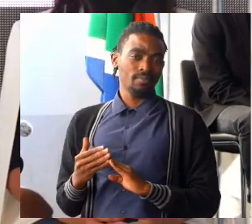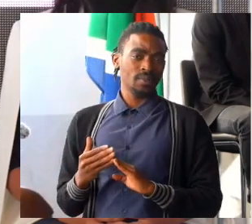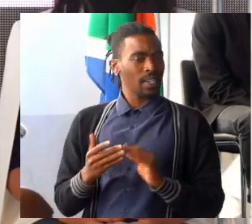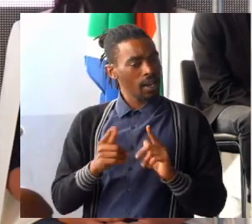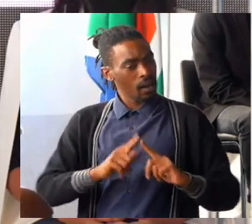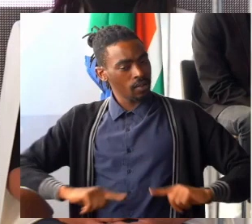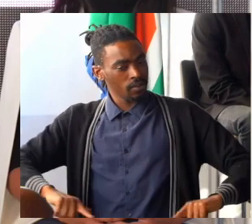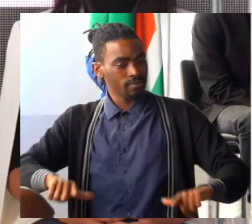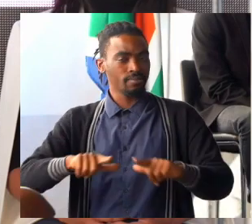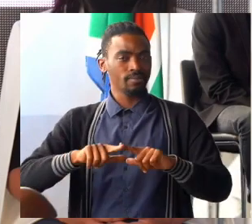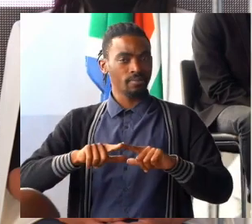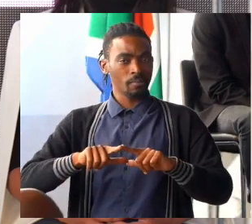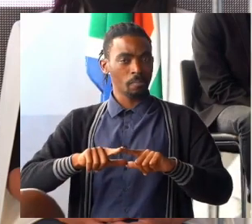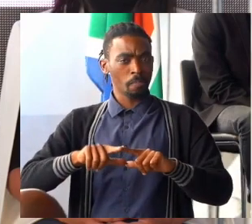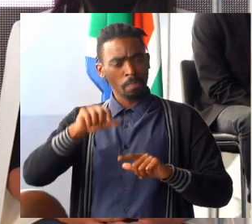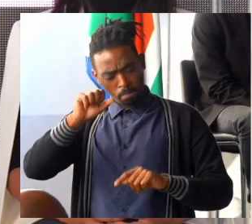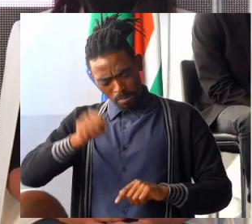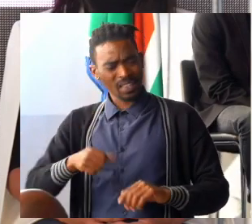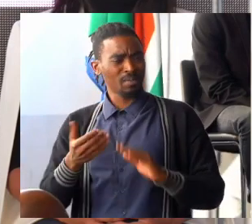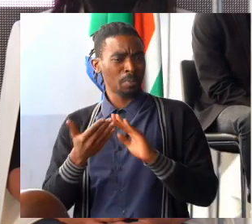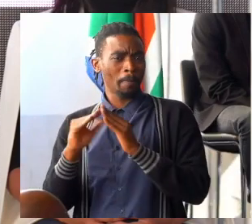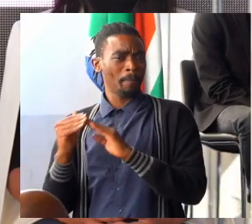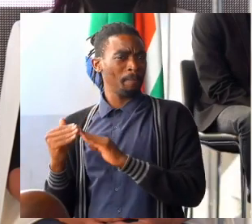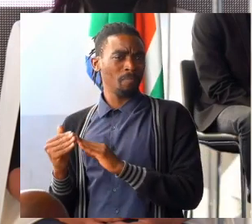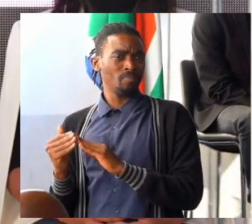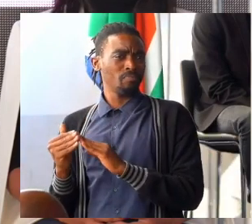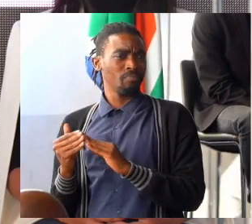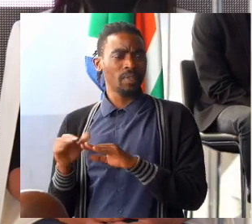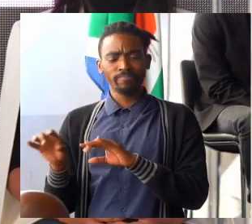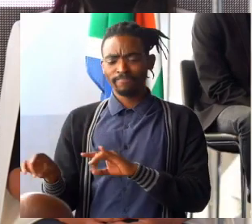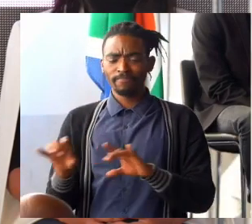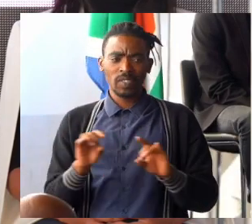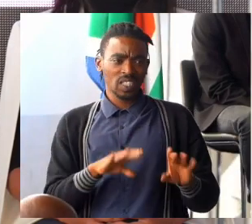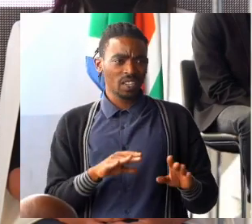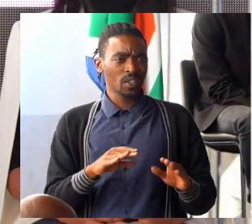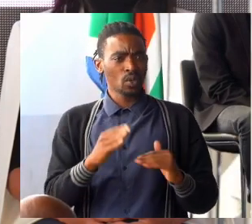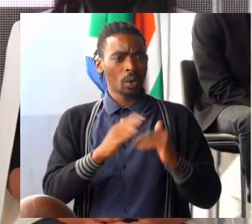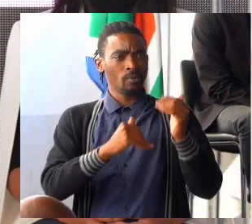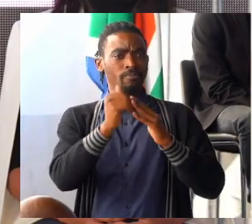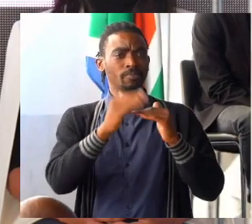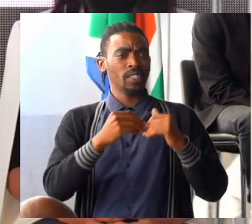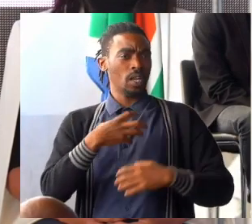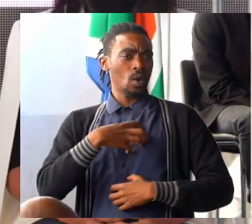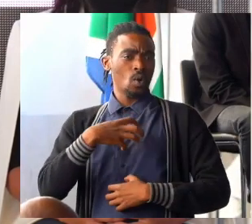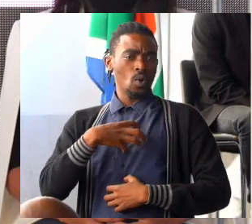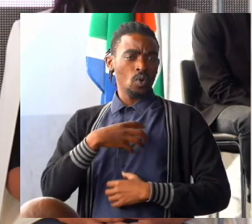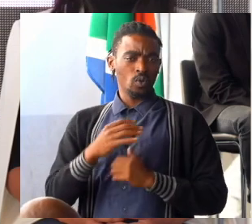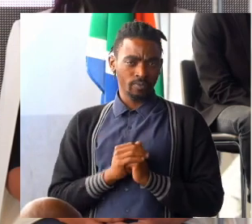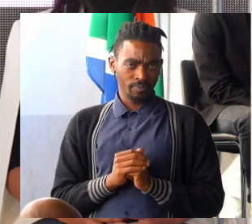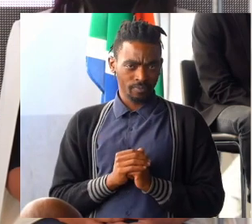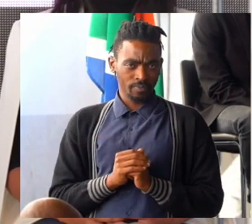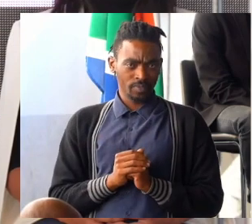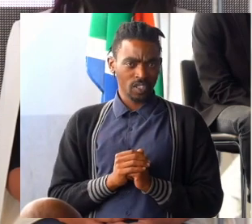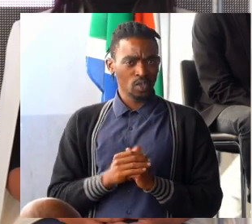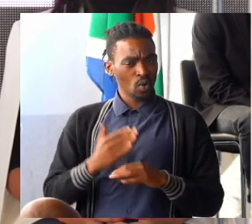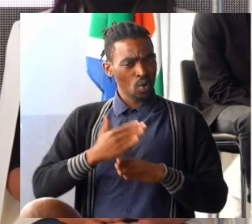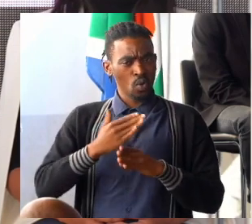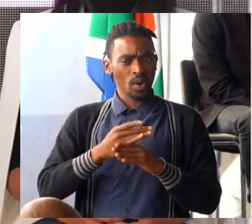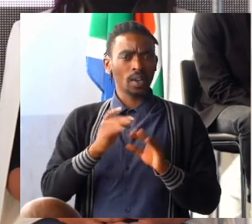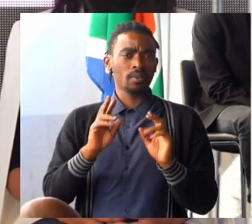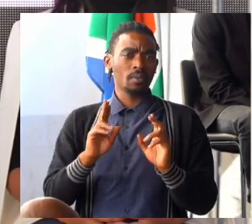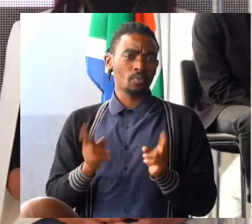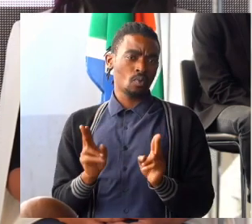land, and communities that struggle to retain the structures that make communities functional and